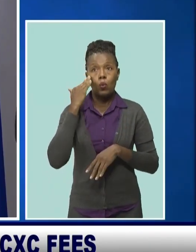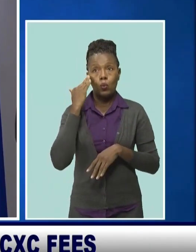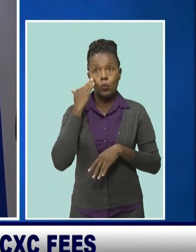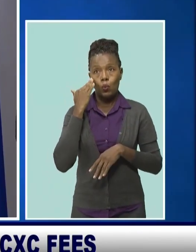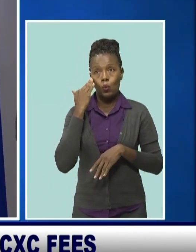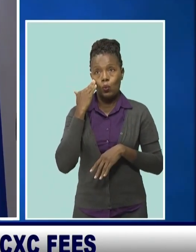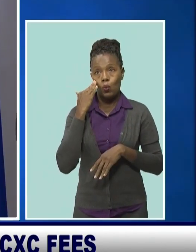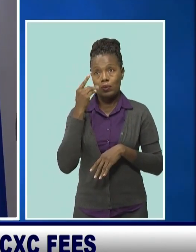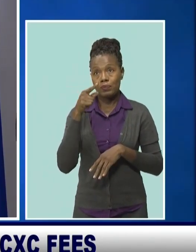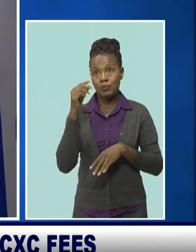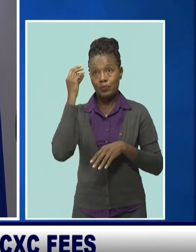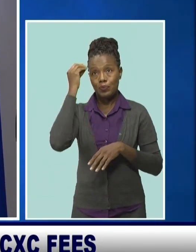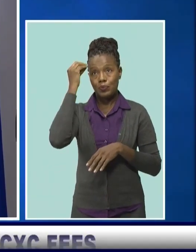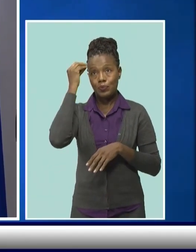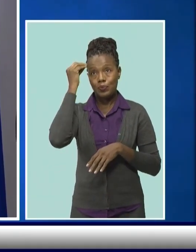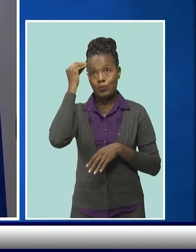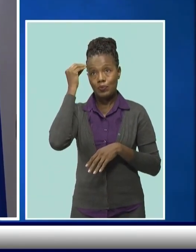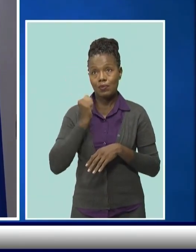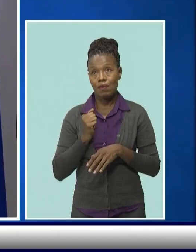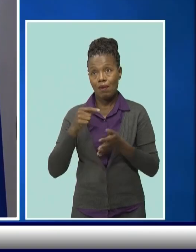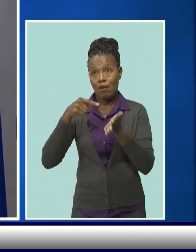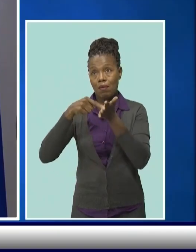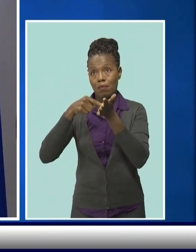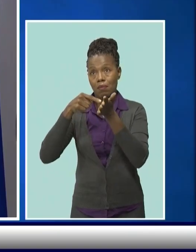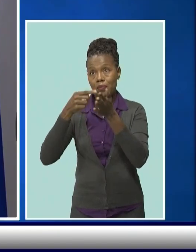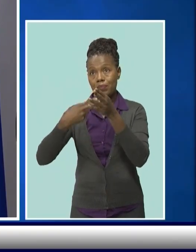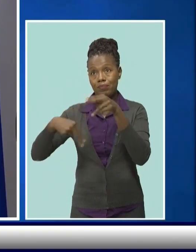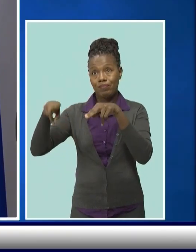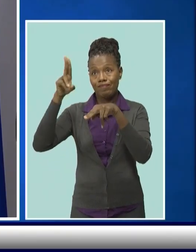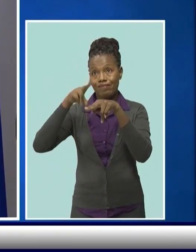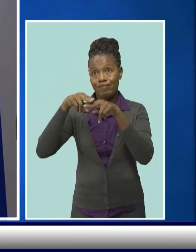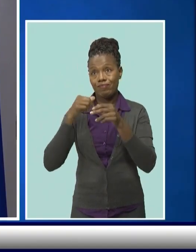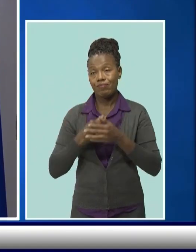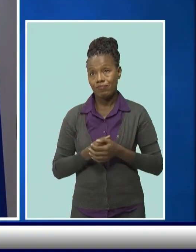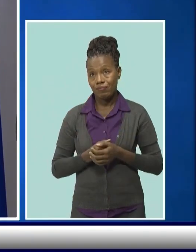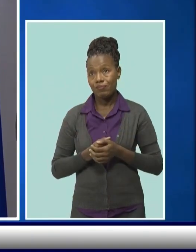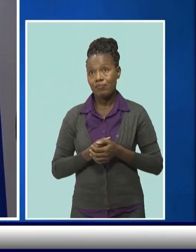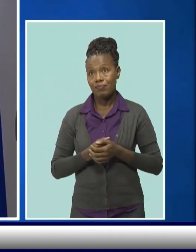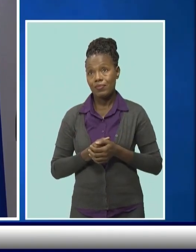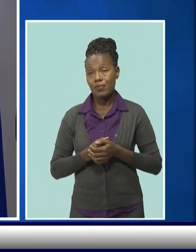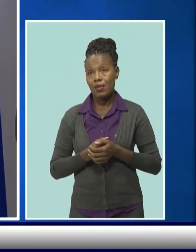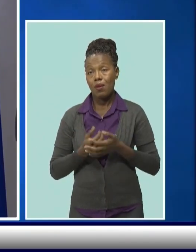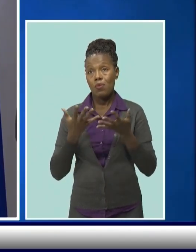are being contemplated, and we want to say at